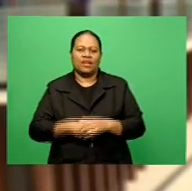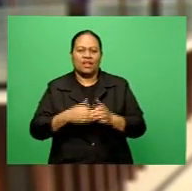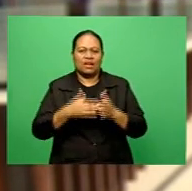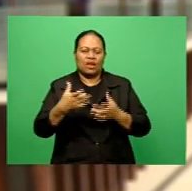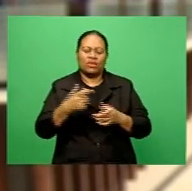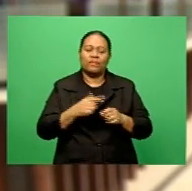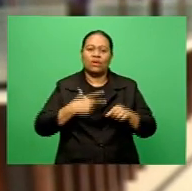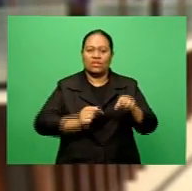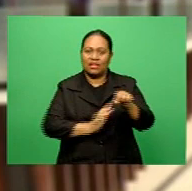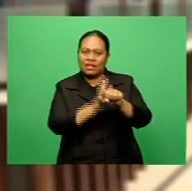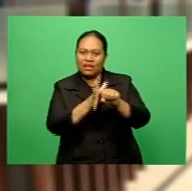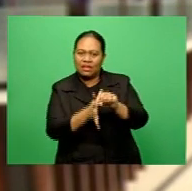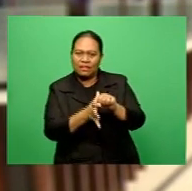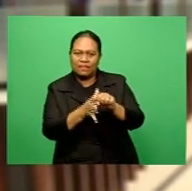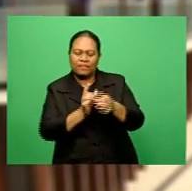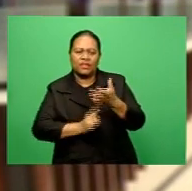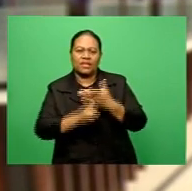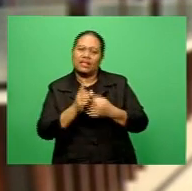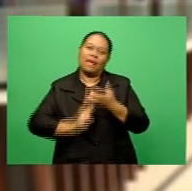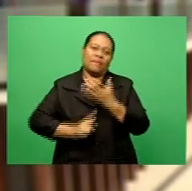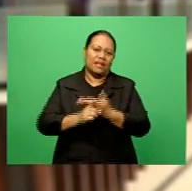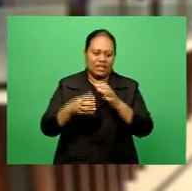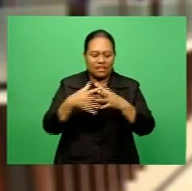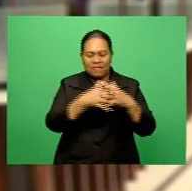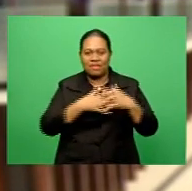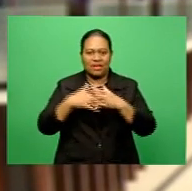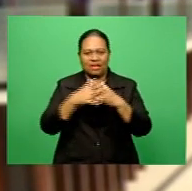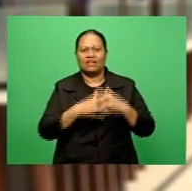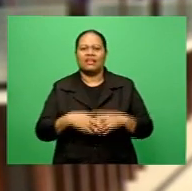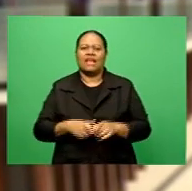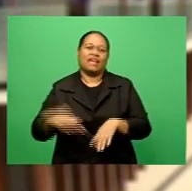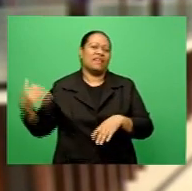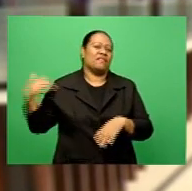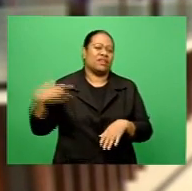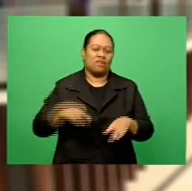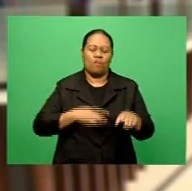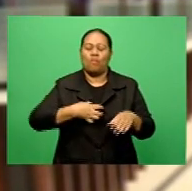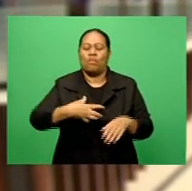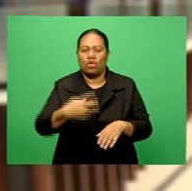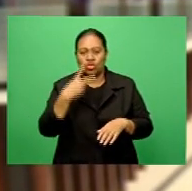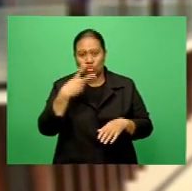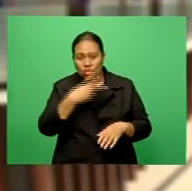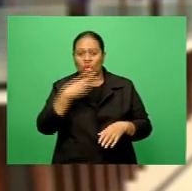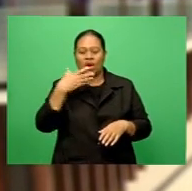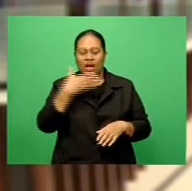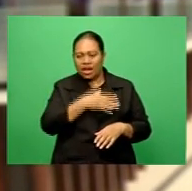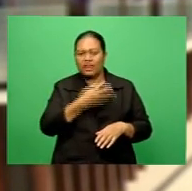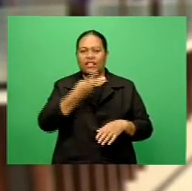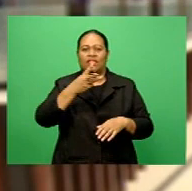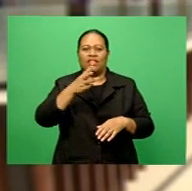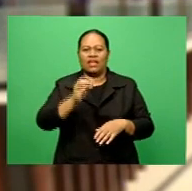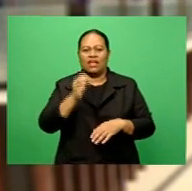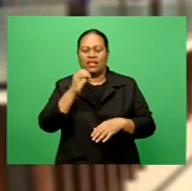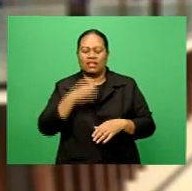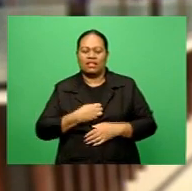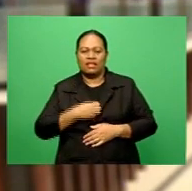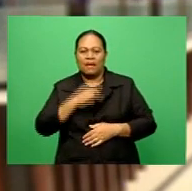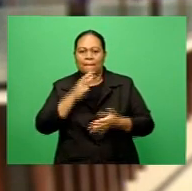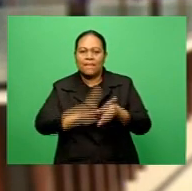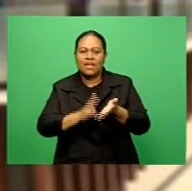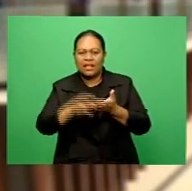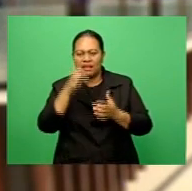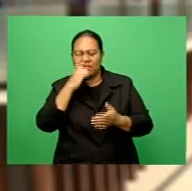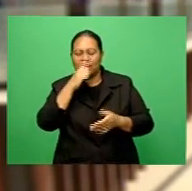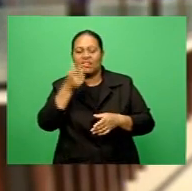the pandemic is accelerating in the United States, infecting more than 214,000 people every day and slowing their